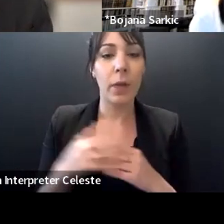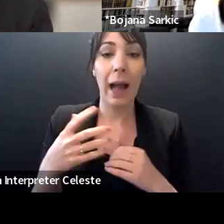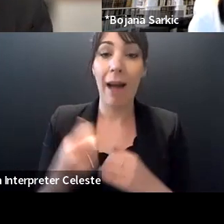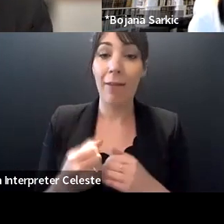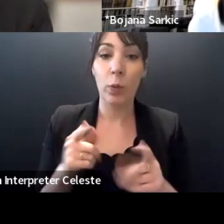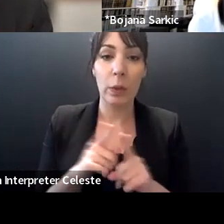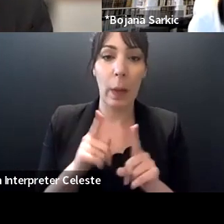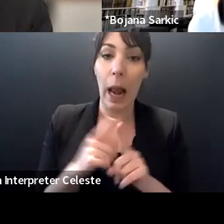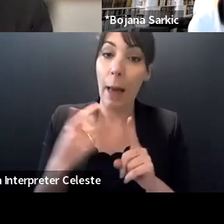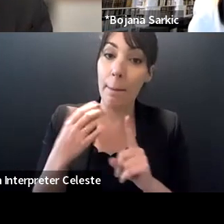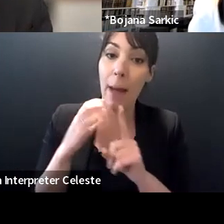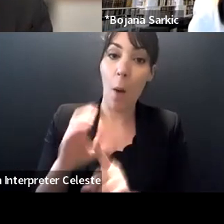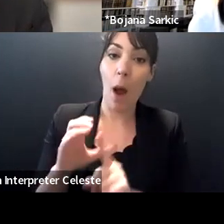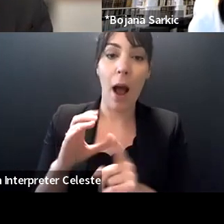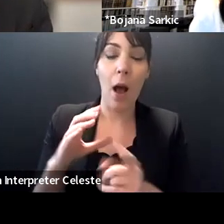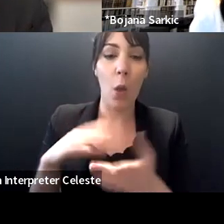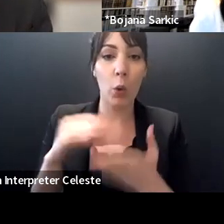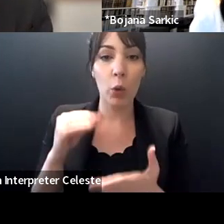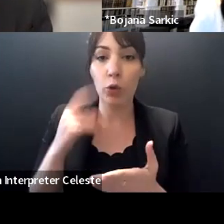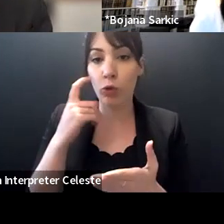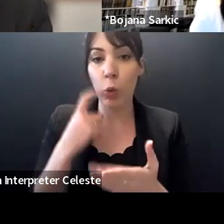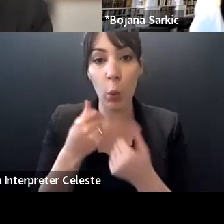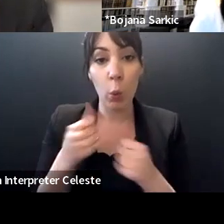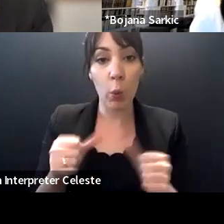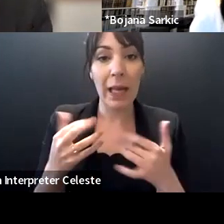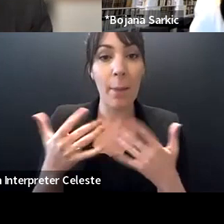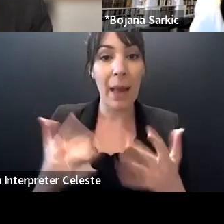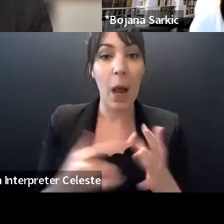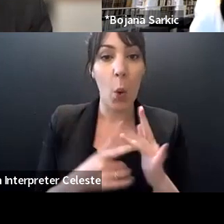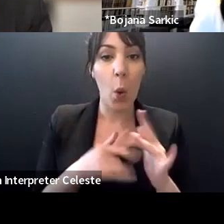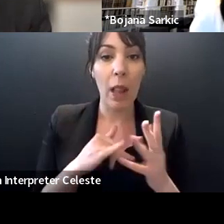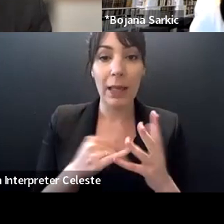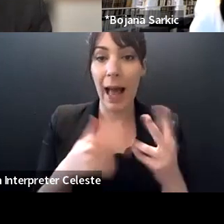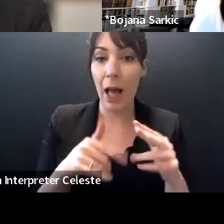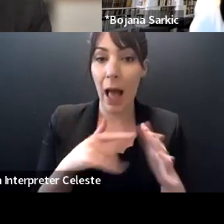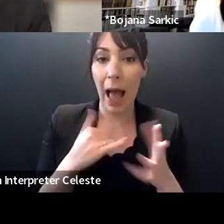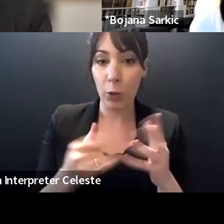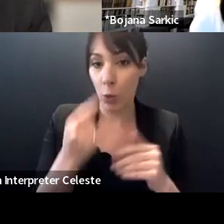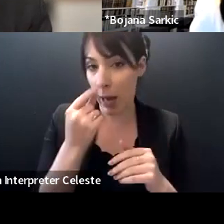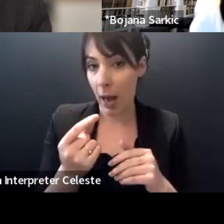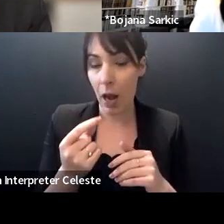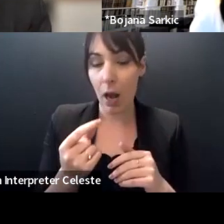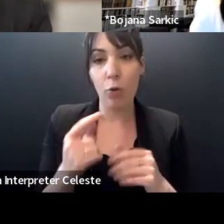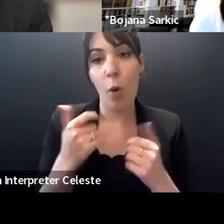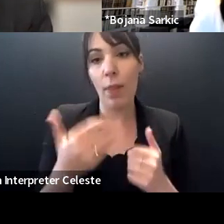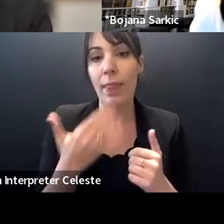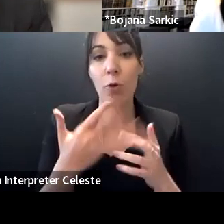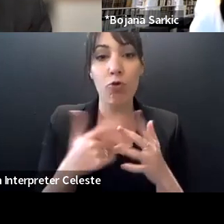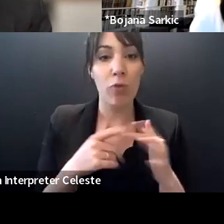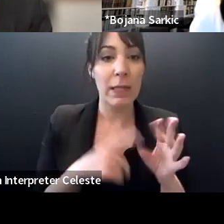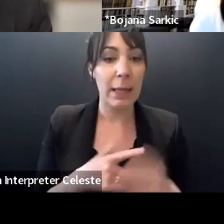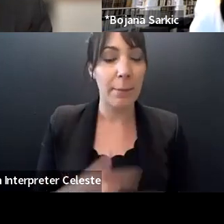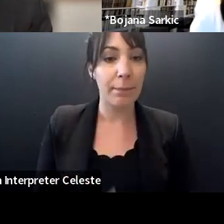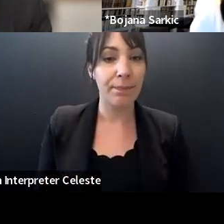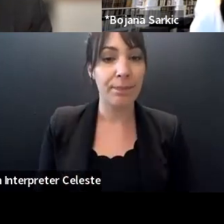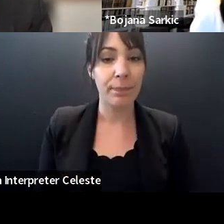encourage them to adopt as many of these tools as we can. I think there's some of the great points that you called out. So thank you, Tracy. I